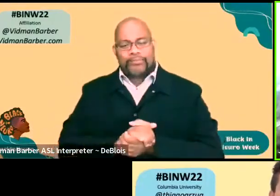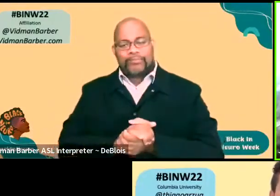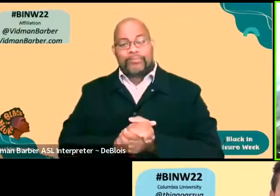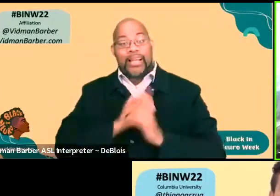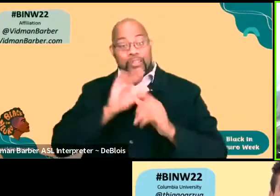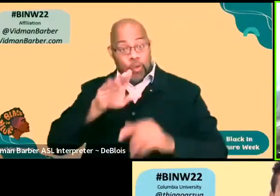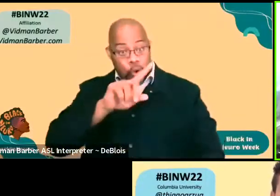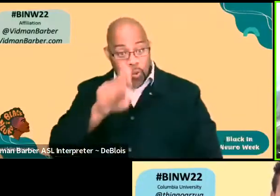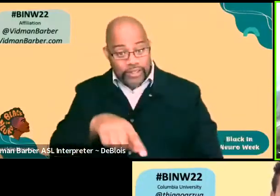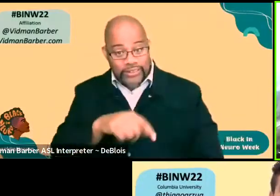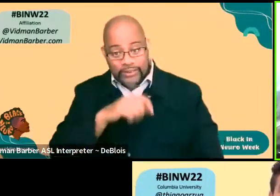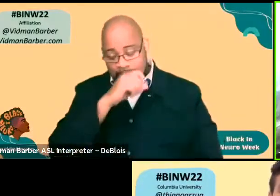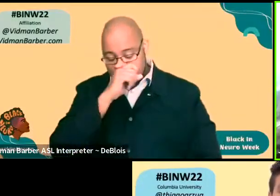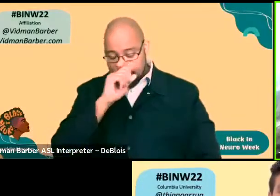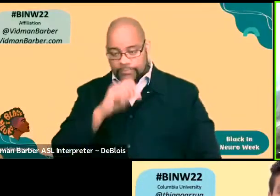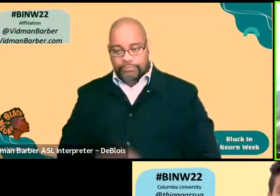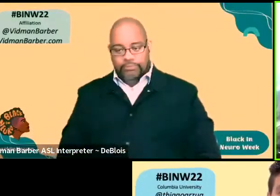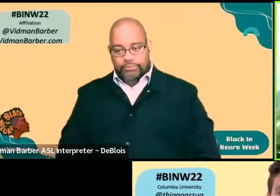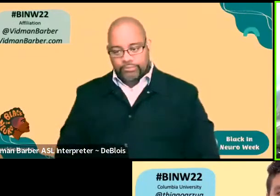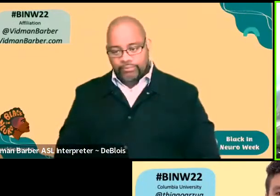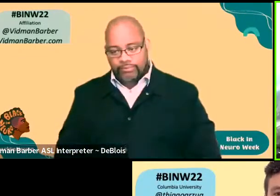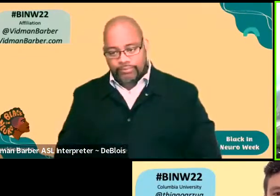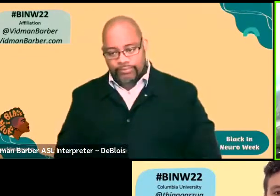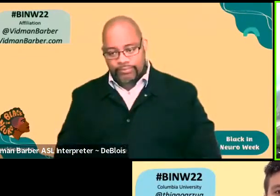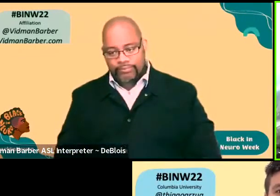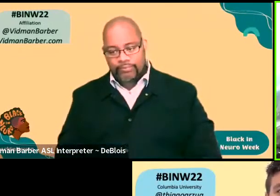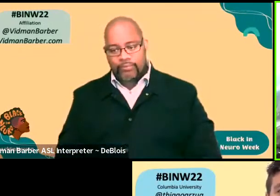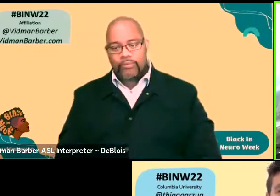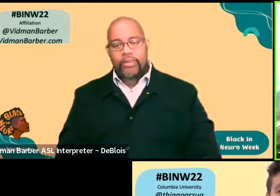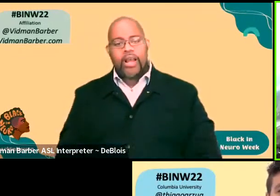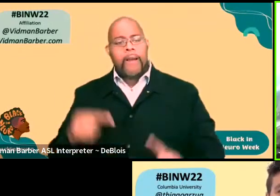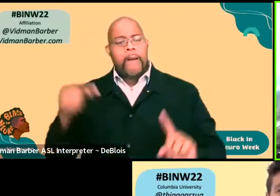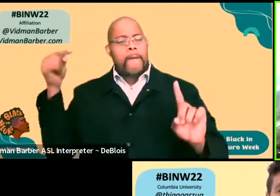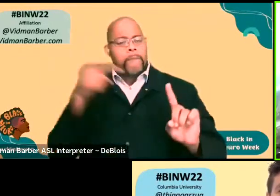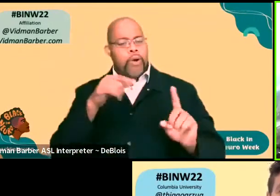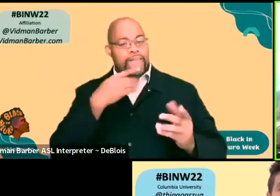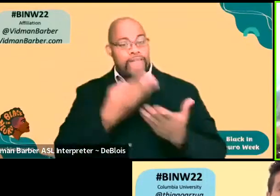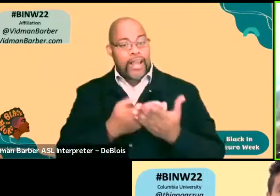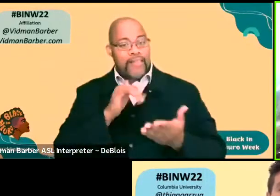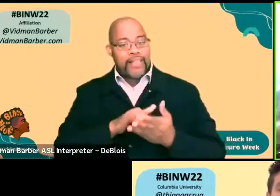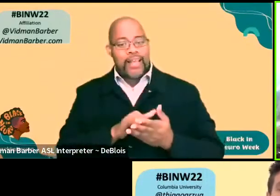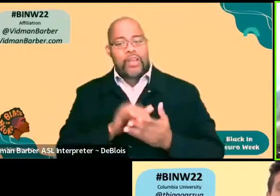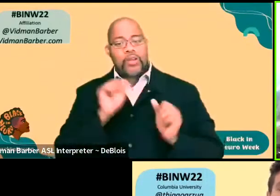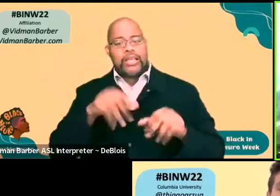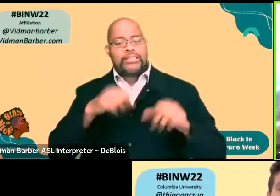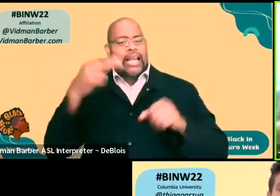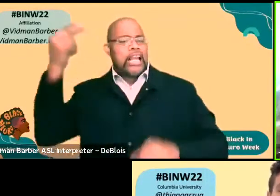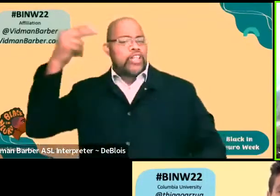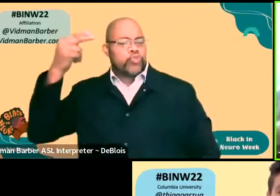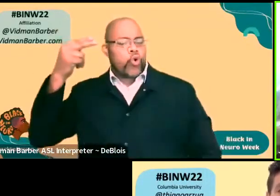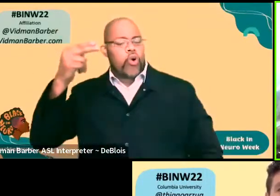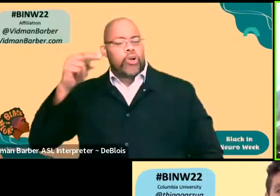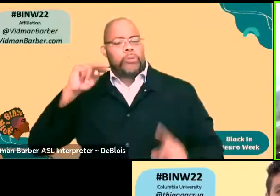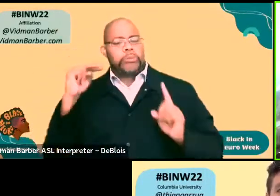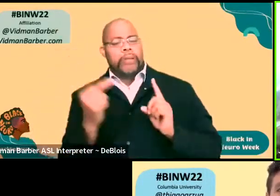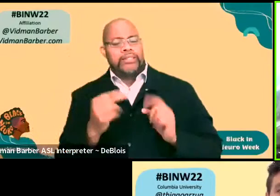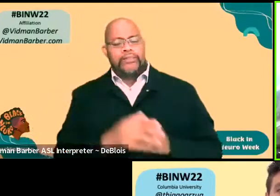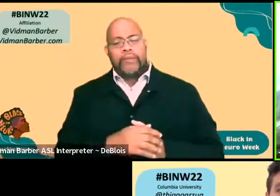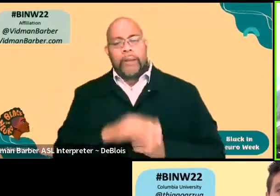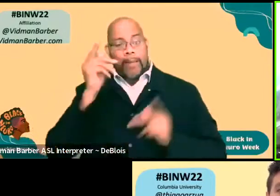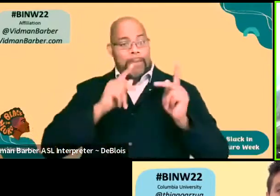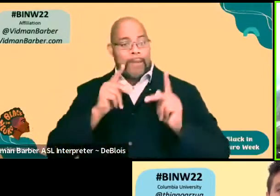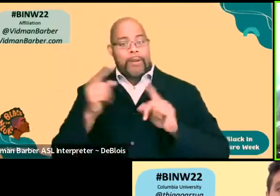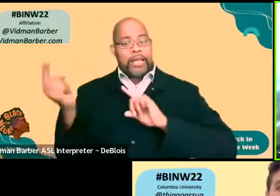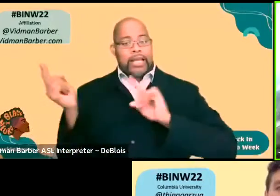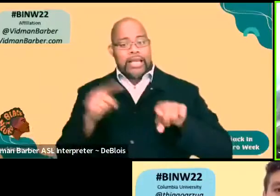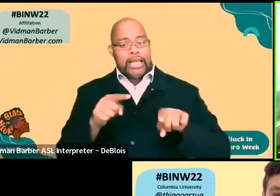the question, pointing to the fact that like you could take a historical stance, like Black people come